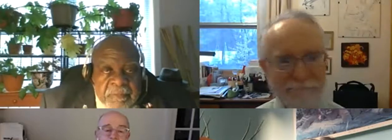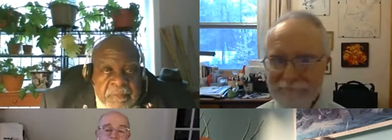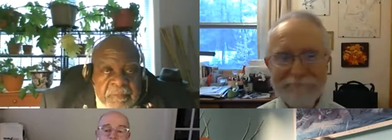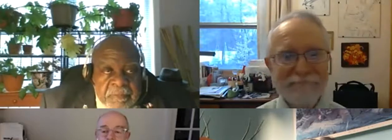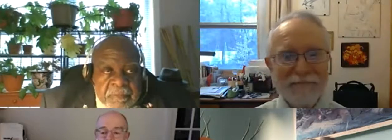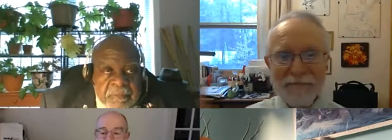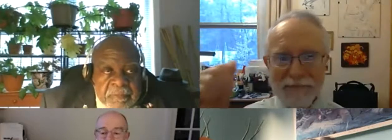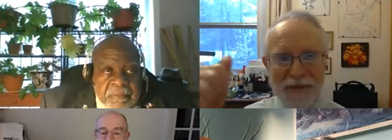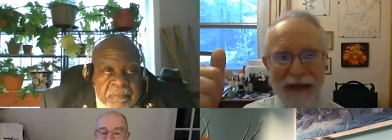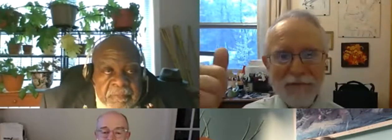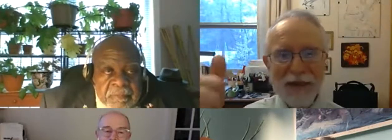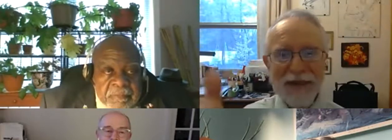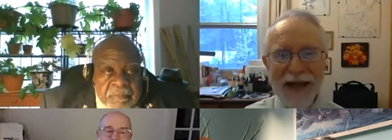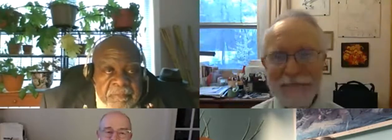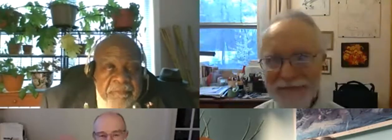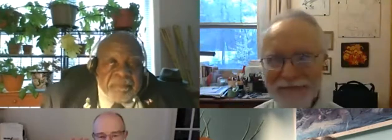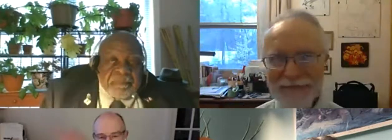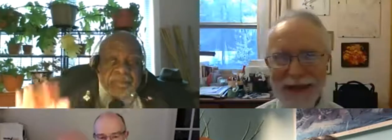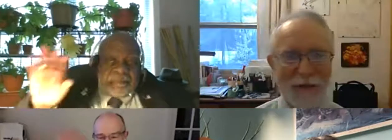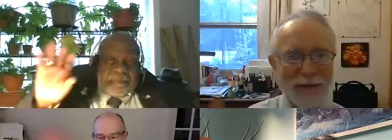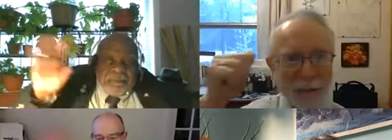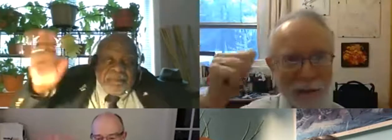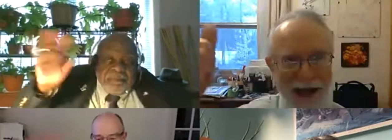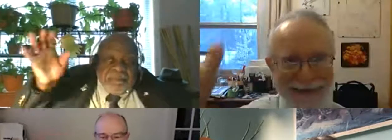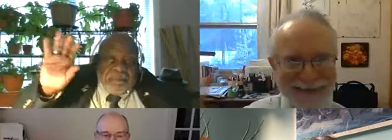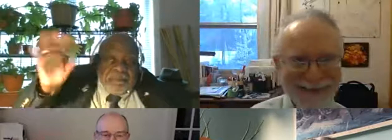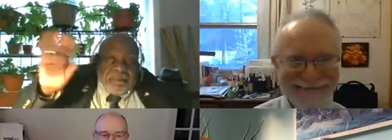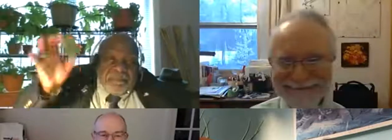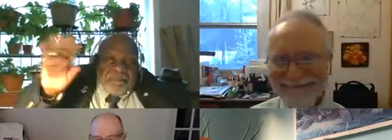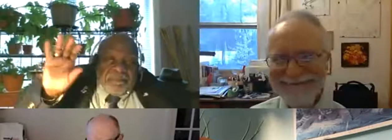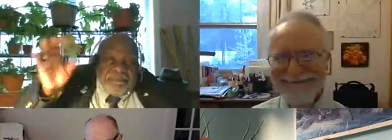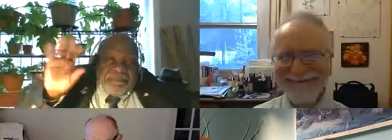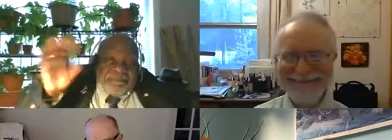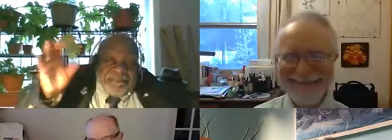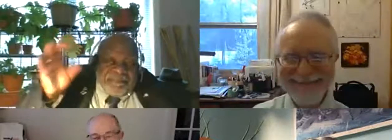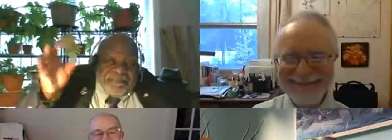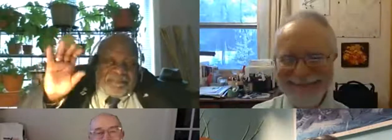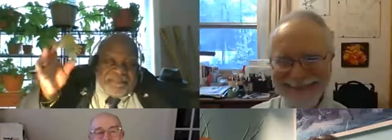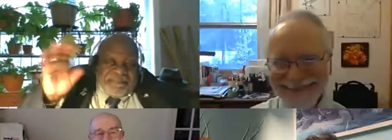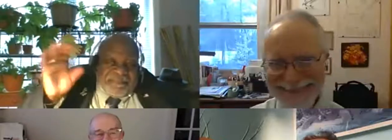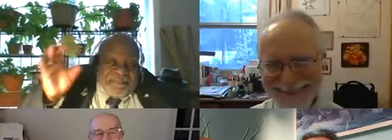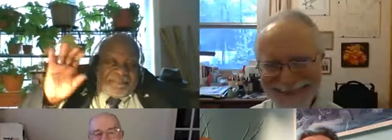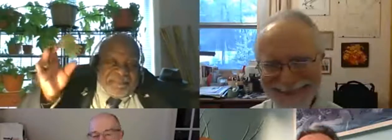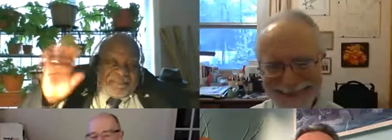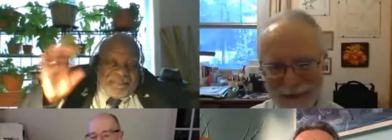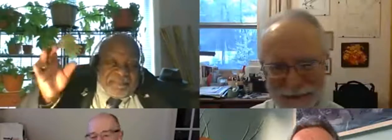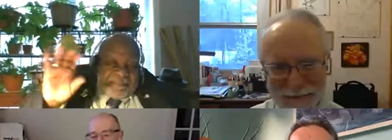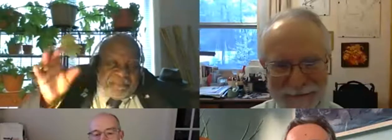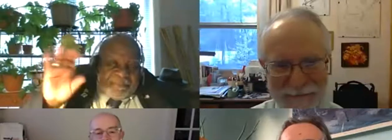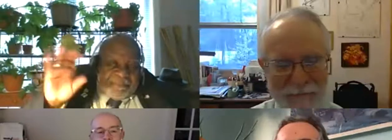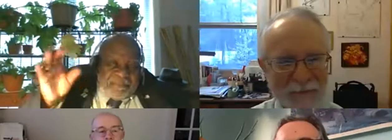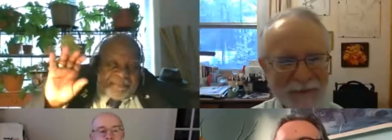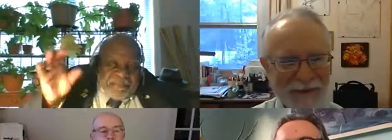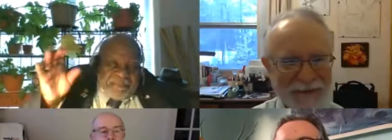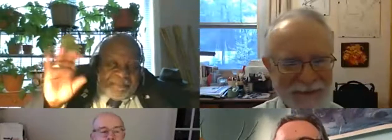and have a good night. Aaron Gurbra. Thank you. Yeah, thank you. And this is Steph. We